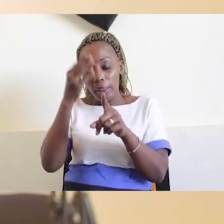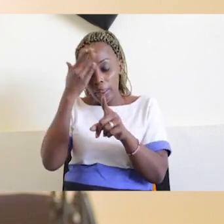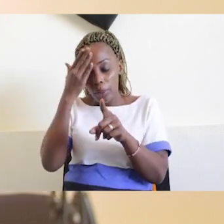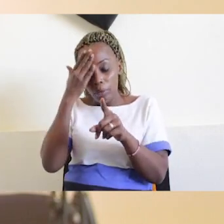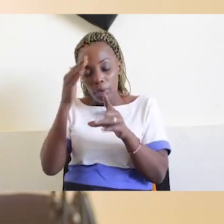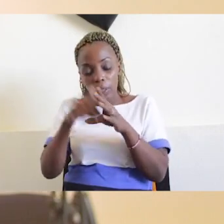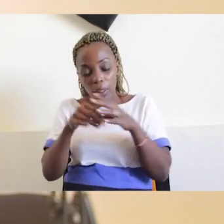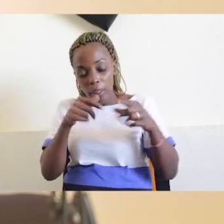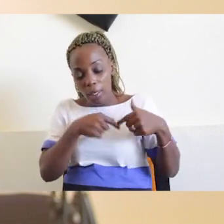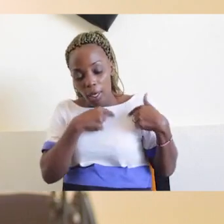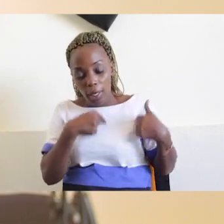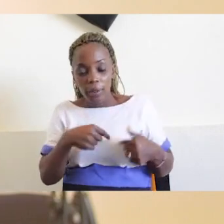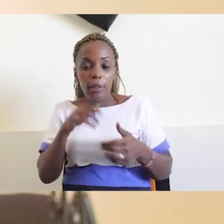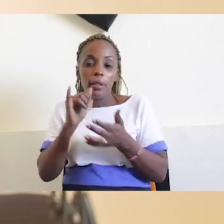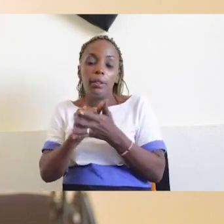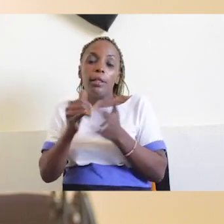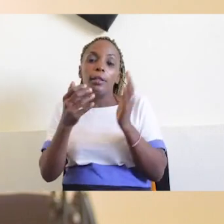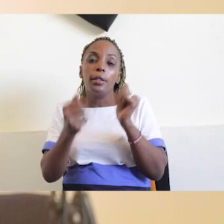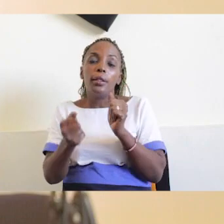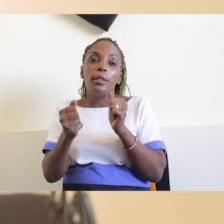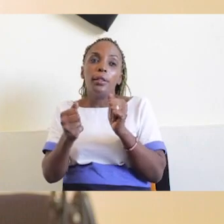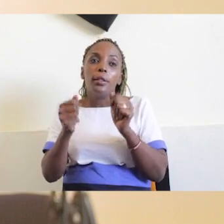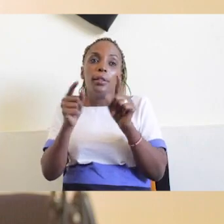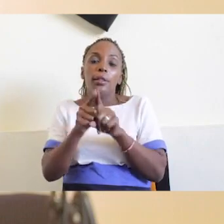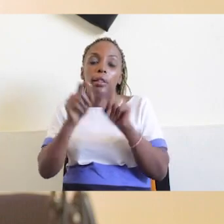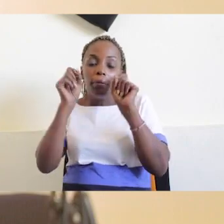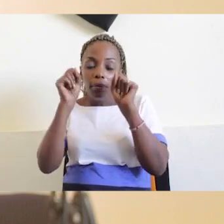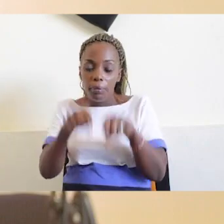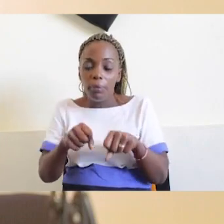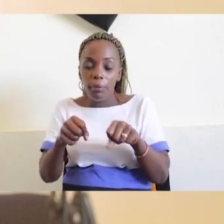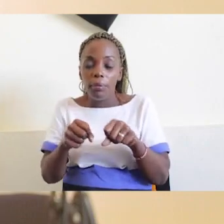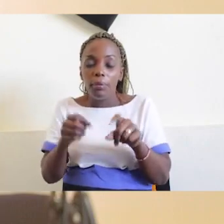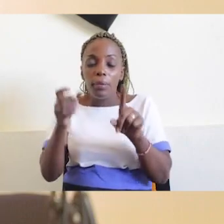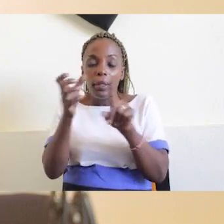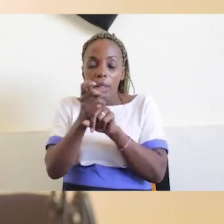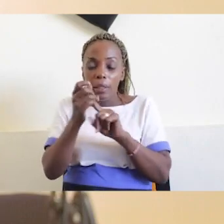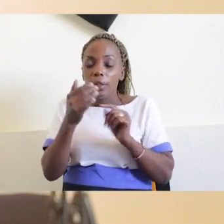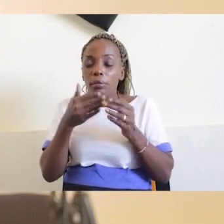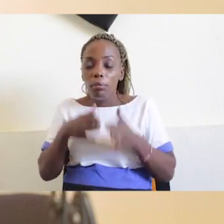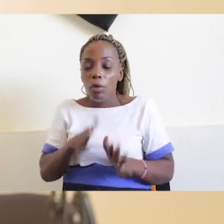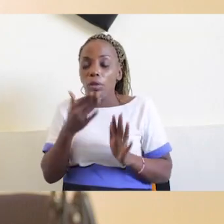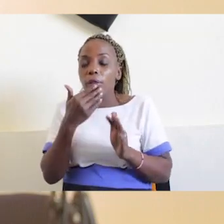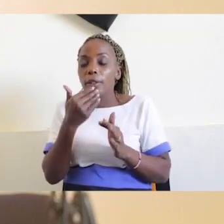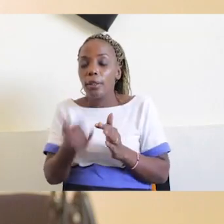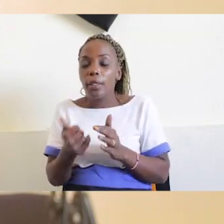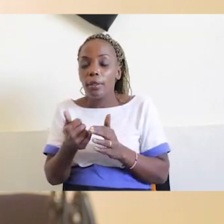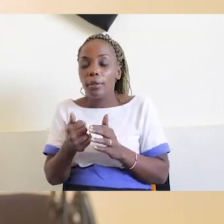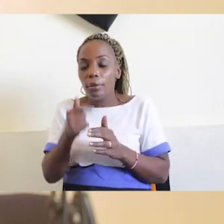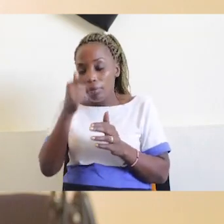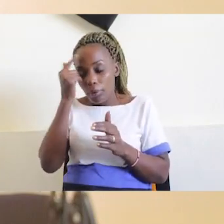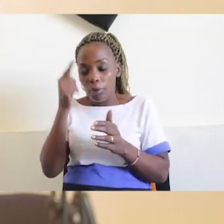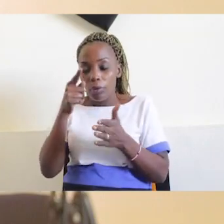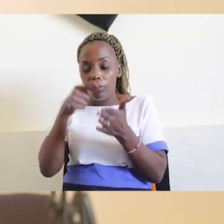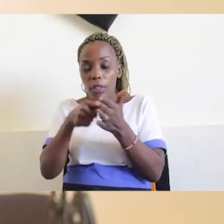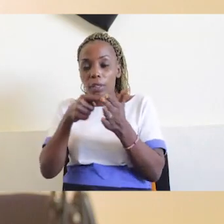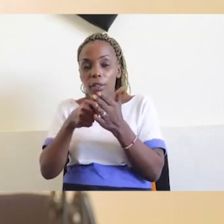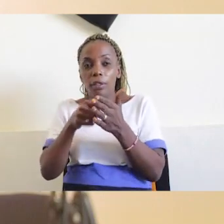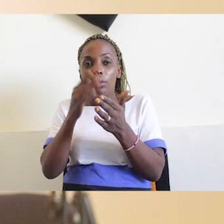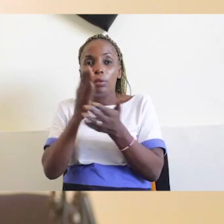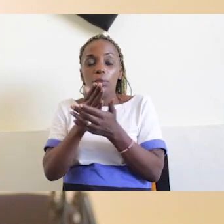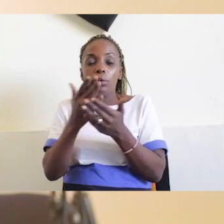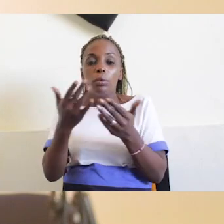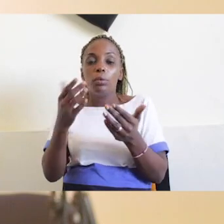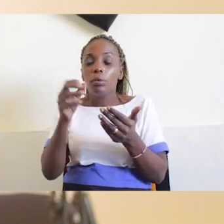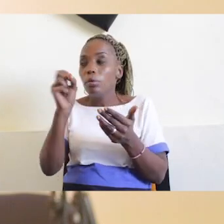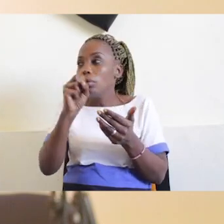in her heart, that "I need and I'm going to birth a son." And because of that,